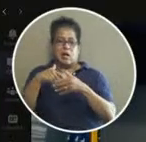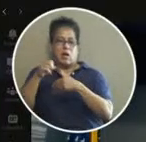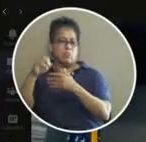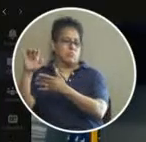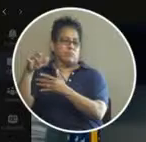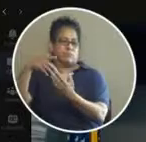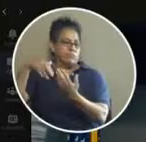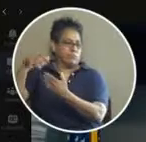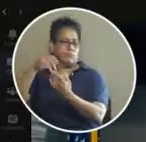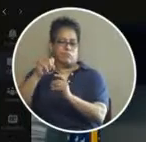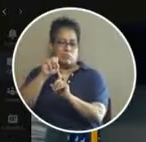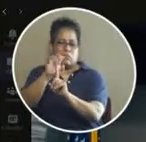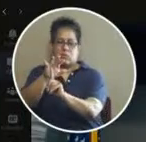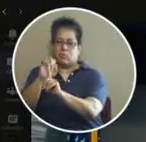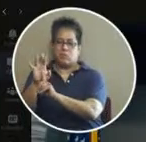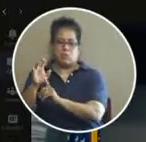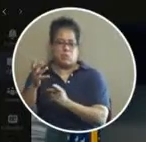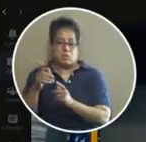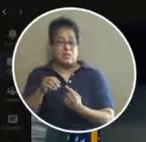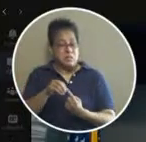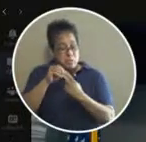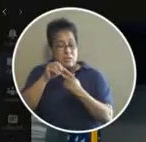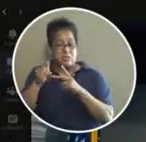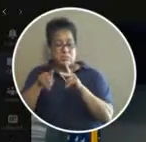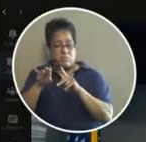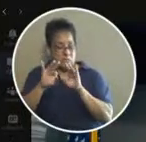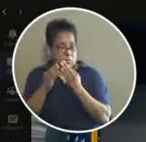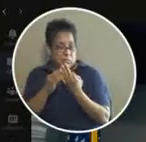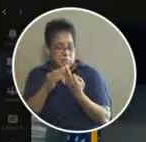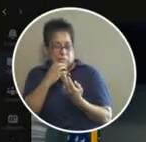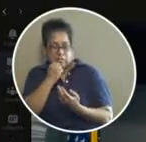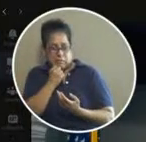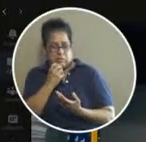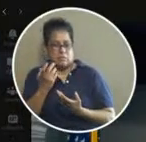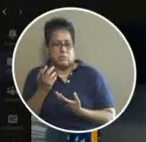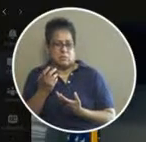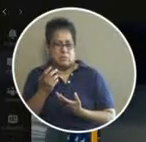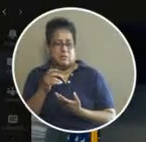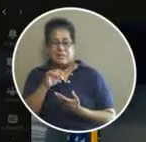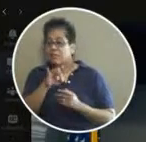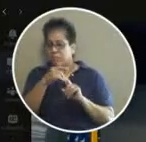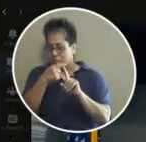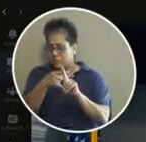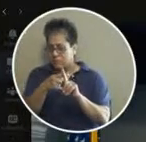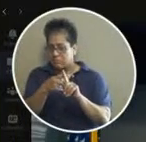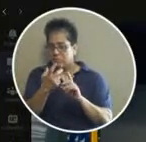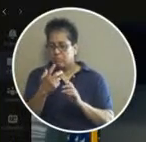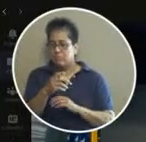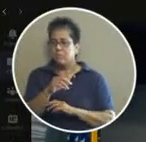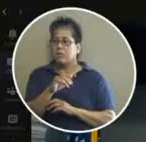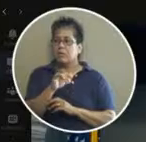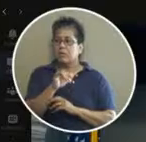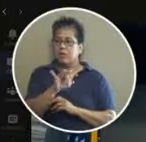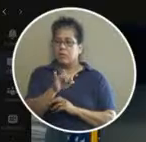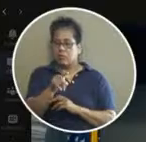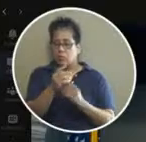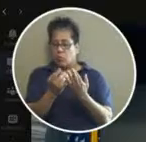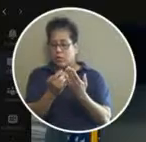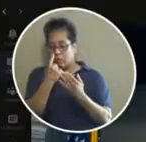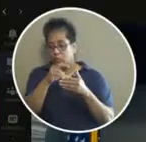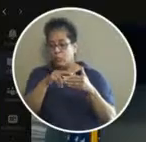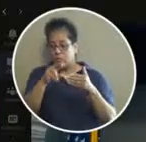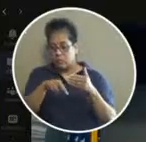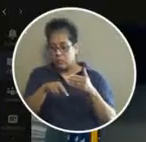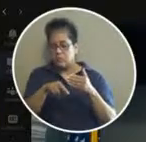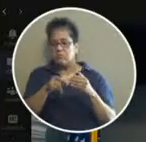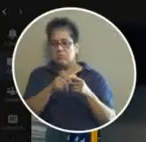other people, especially your loved ones, if indeed you are positive. So if you're waiting for the result,